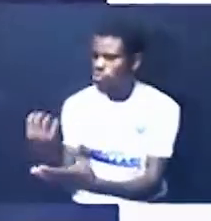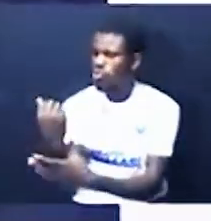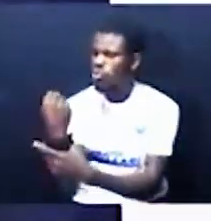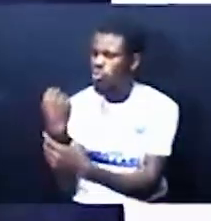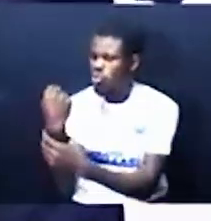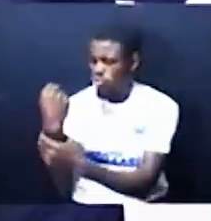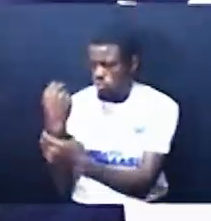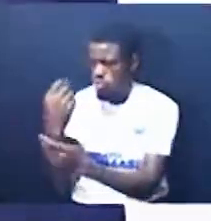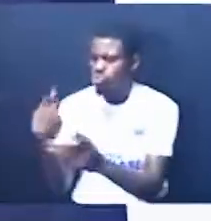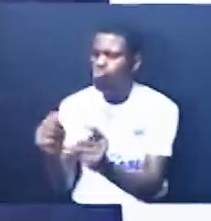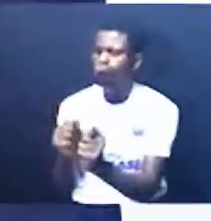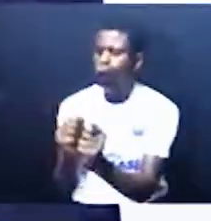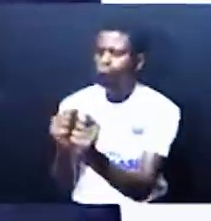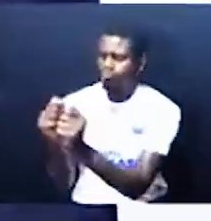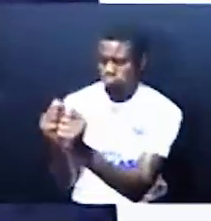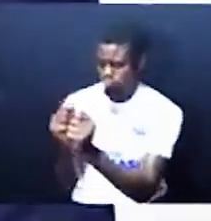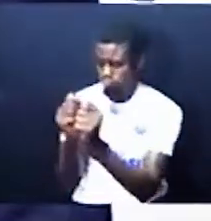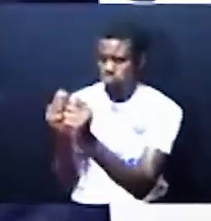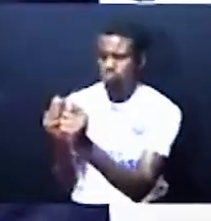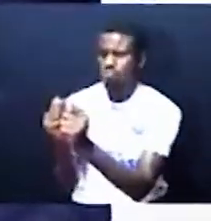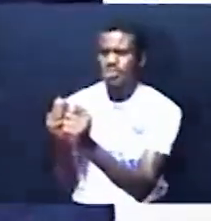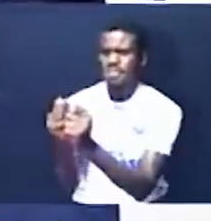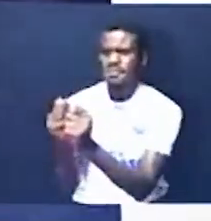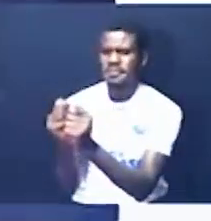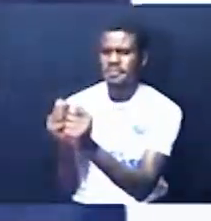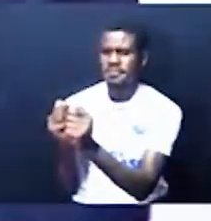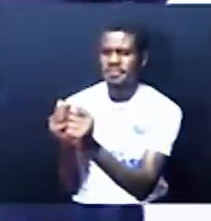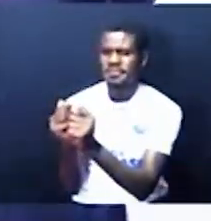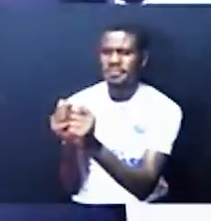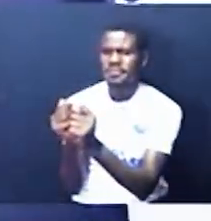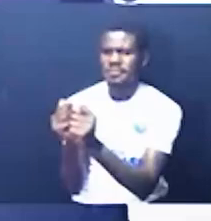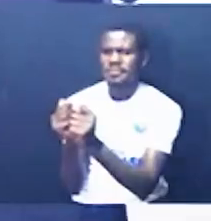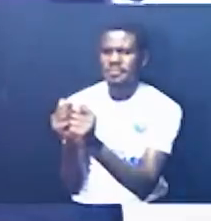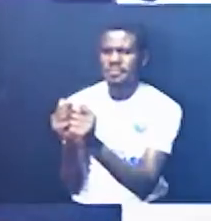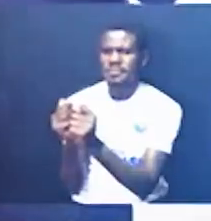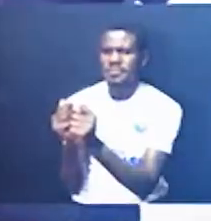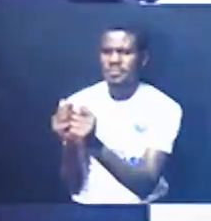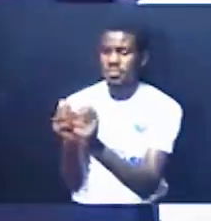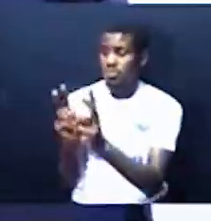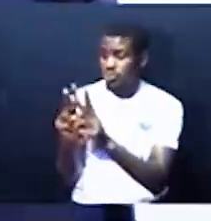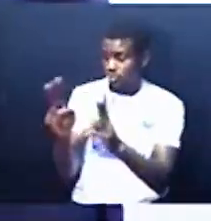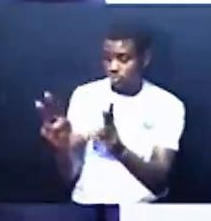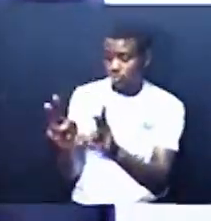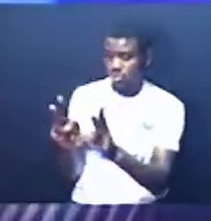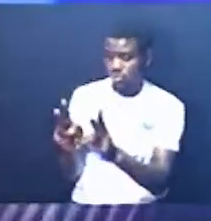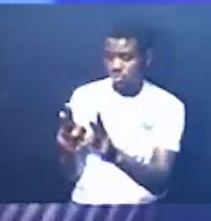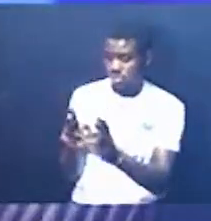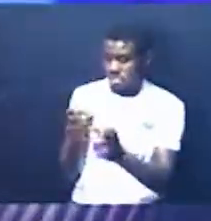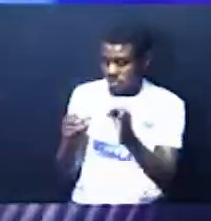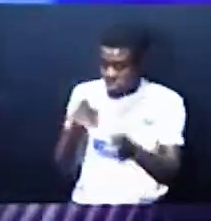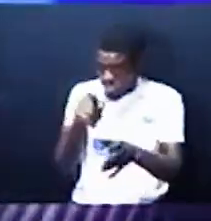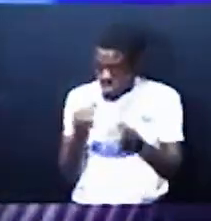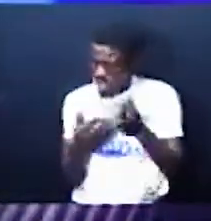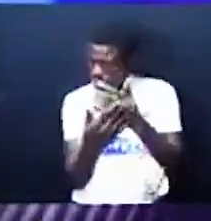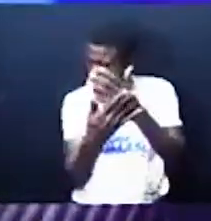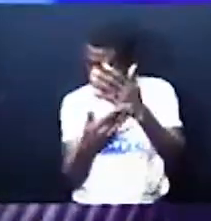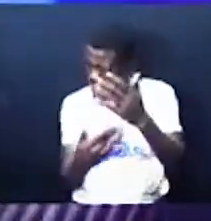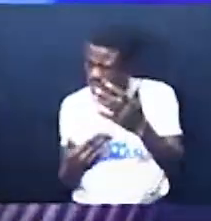Or no, now di adie nyina kan na no me nyina atim ewo ni mu. So if the blood, your blood is